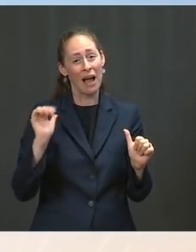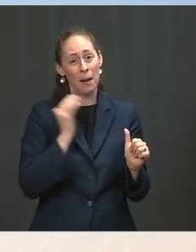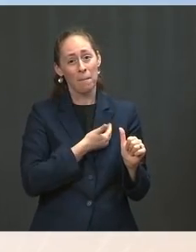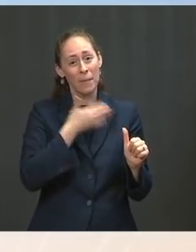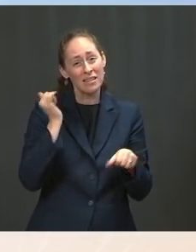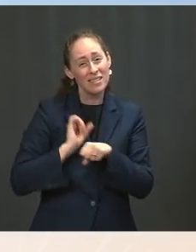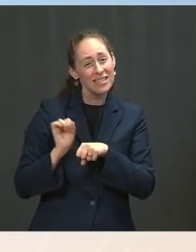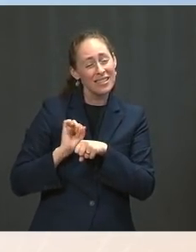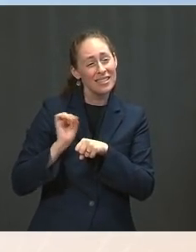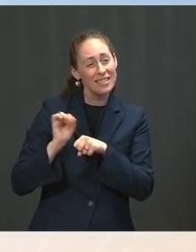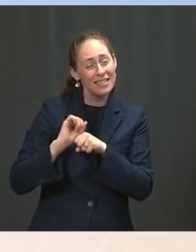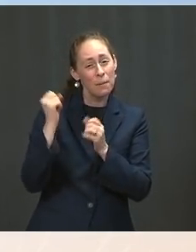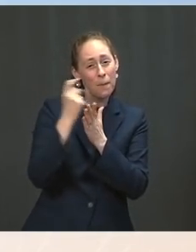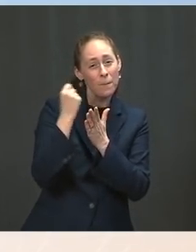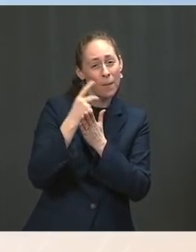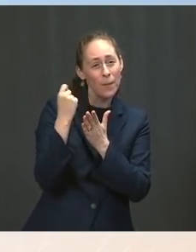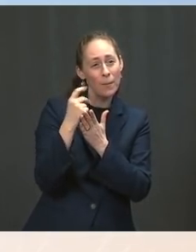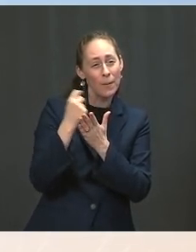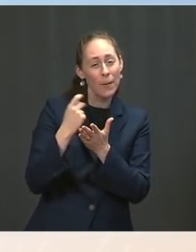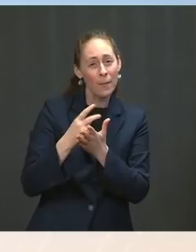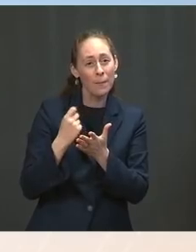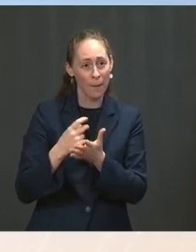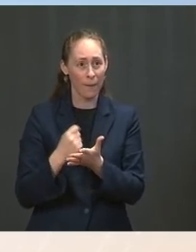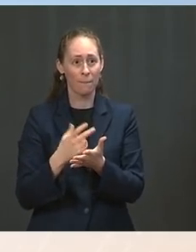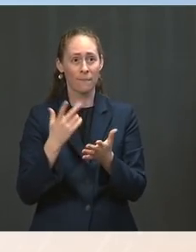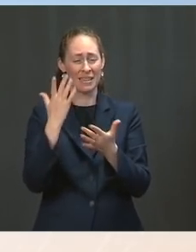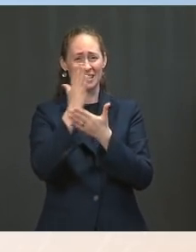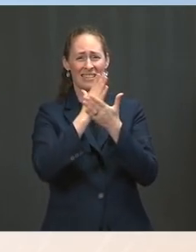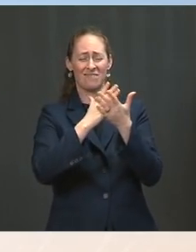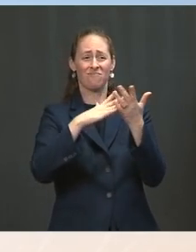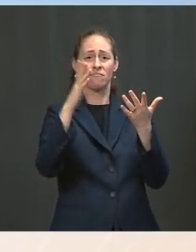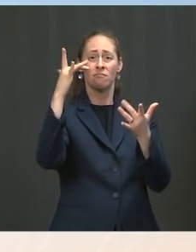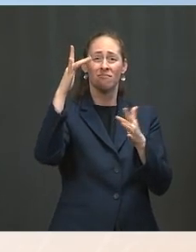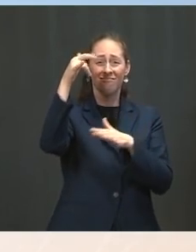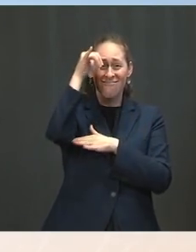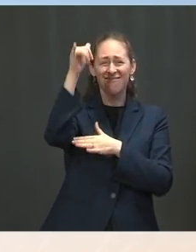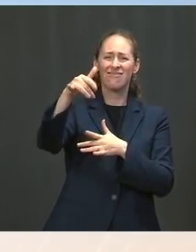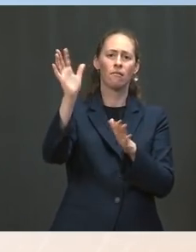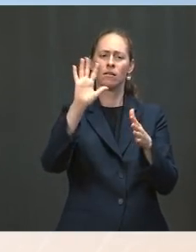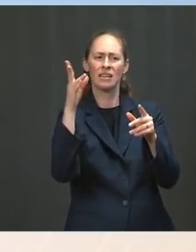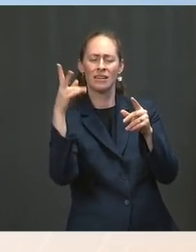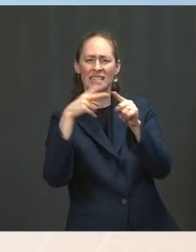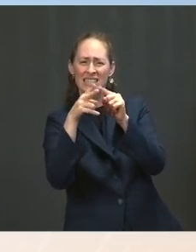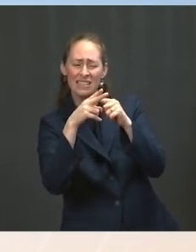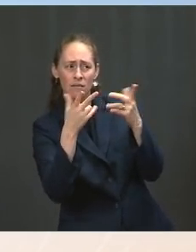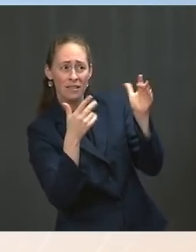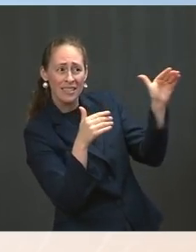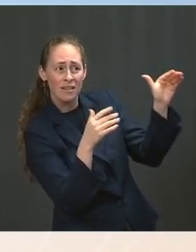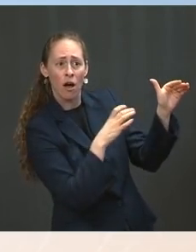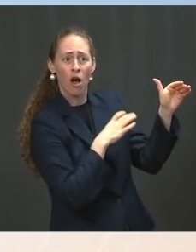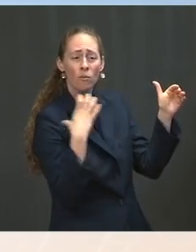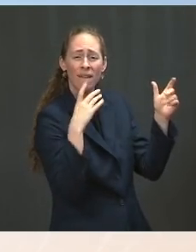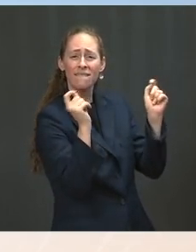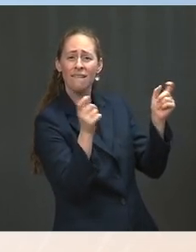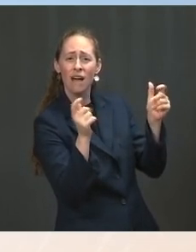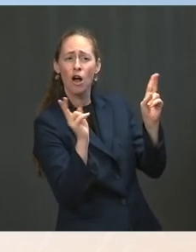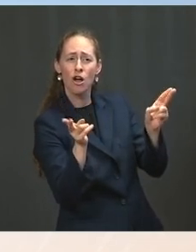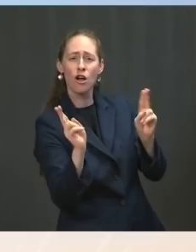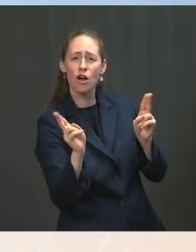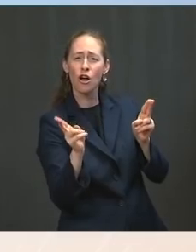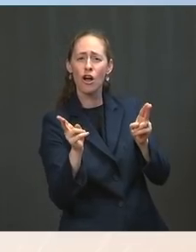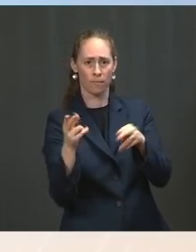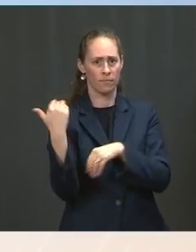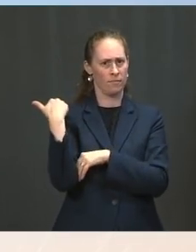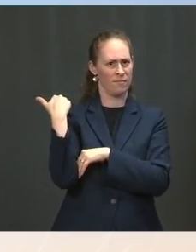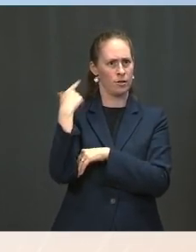trimming months and months and months off of that process, working with Congress to get them to actually change the law over the summer to relax the